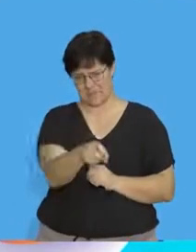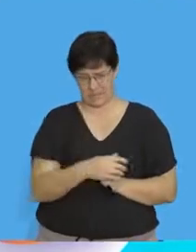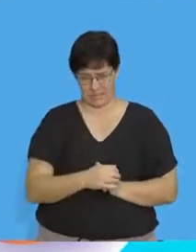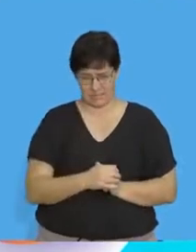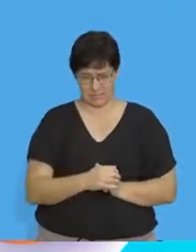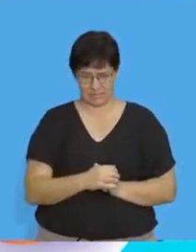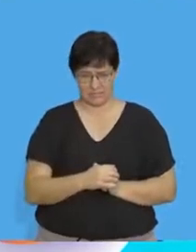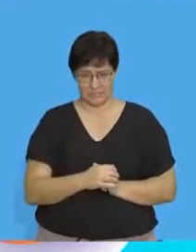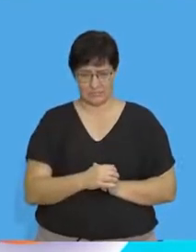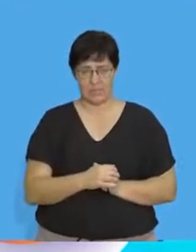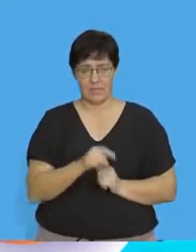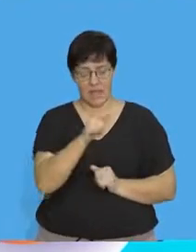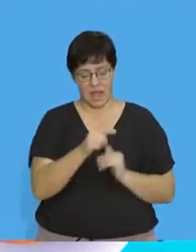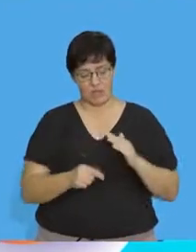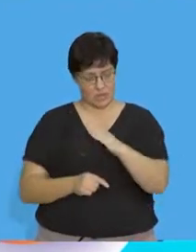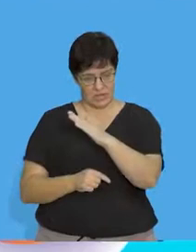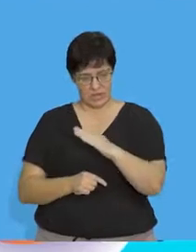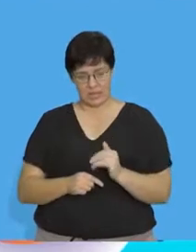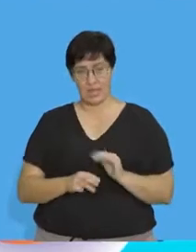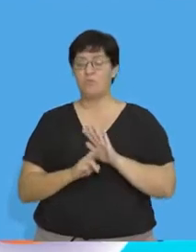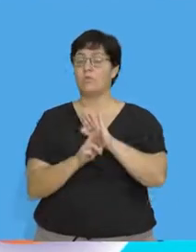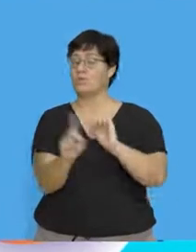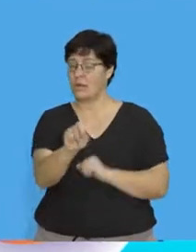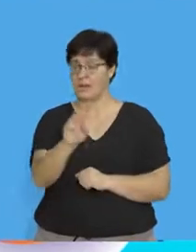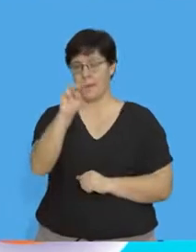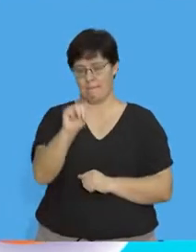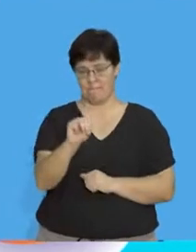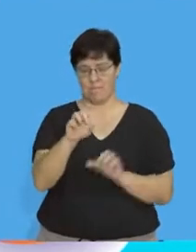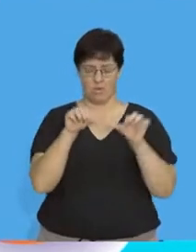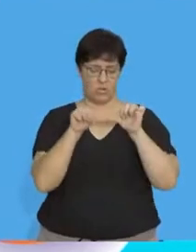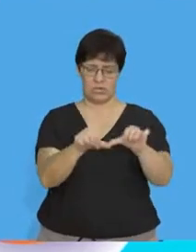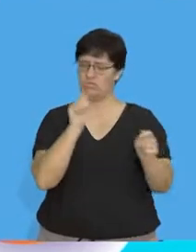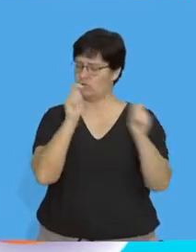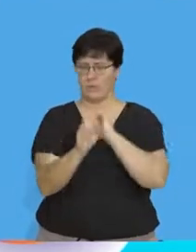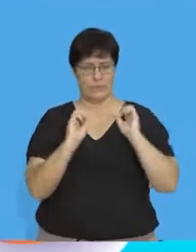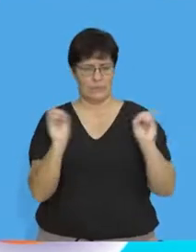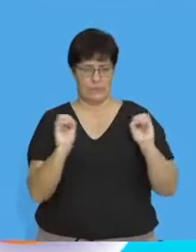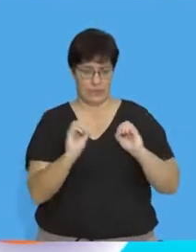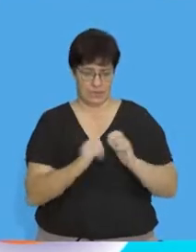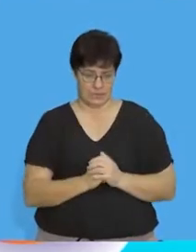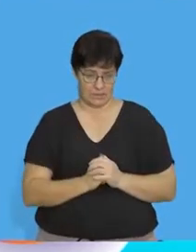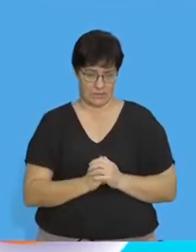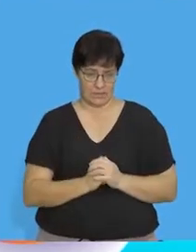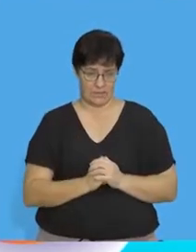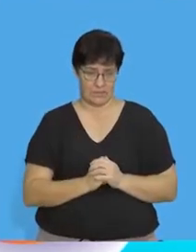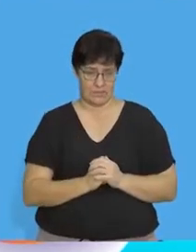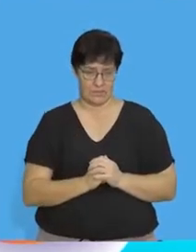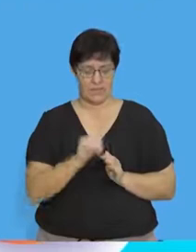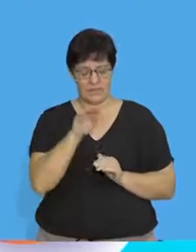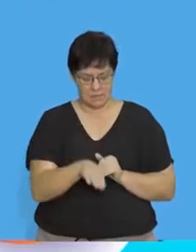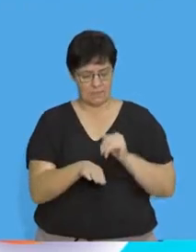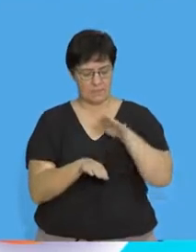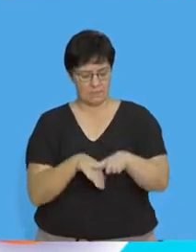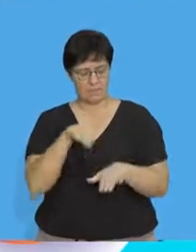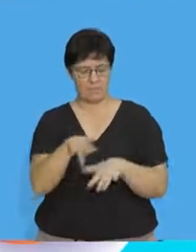if you think there is a mathematical relationship, then you can go back to the table of values